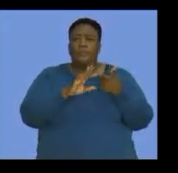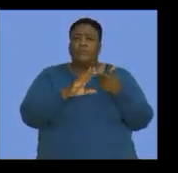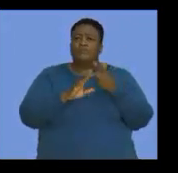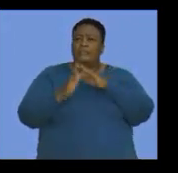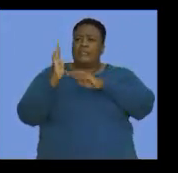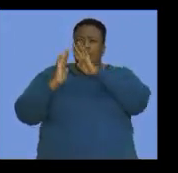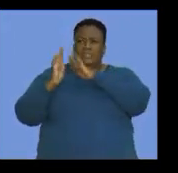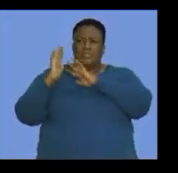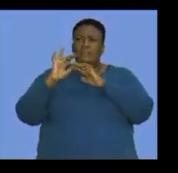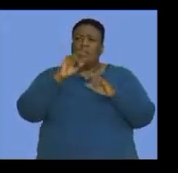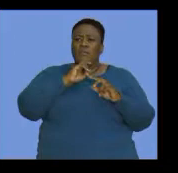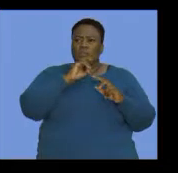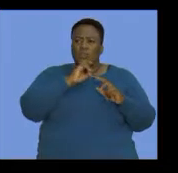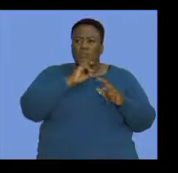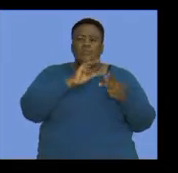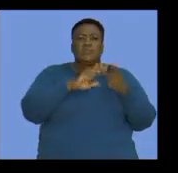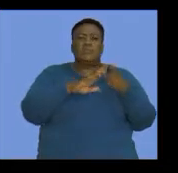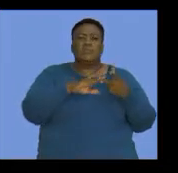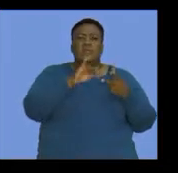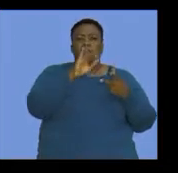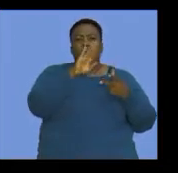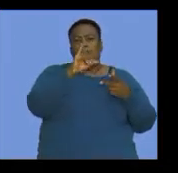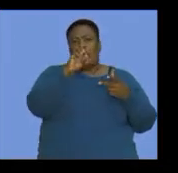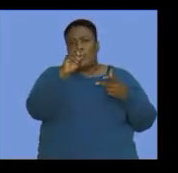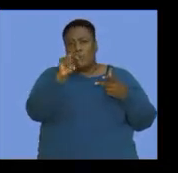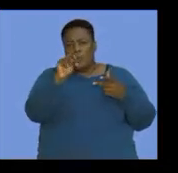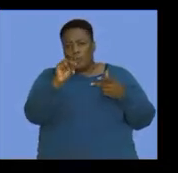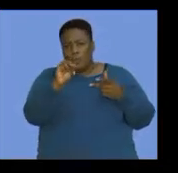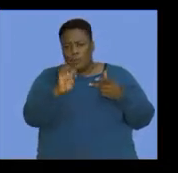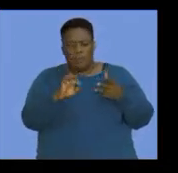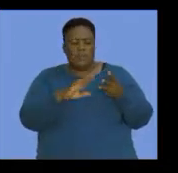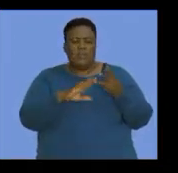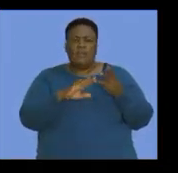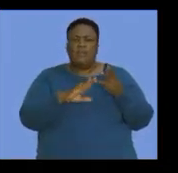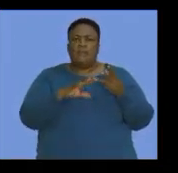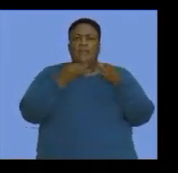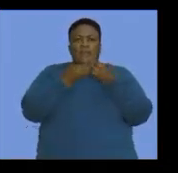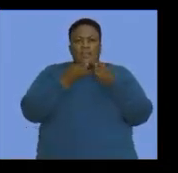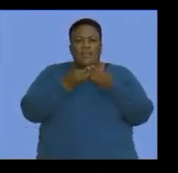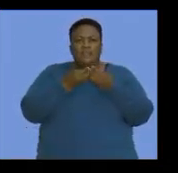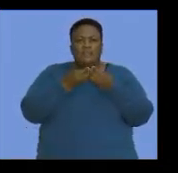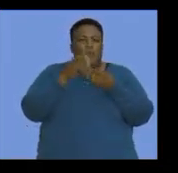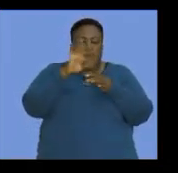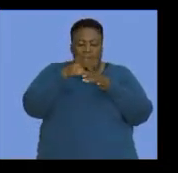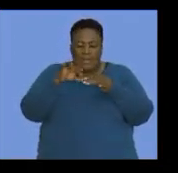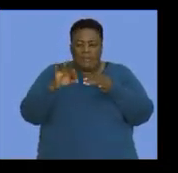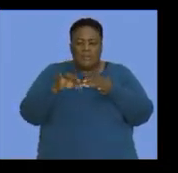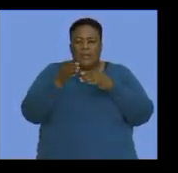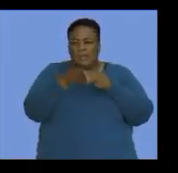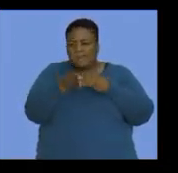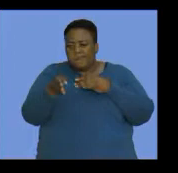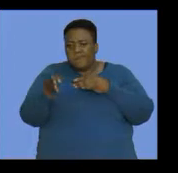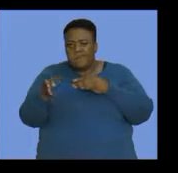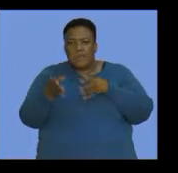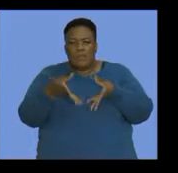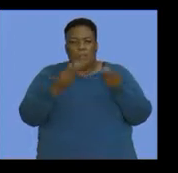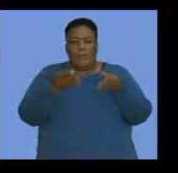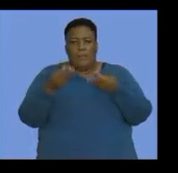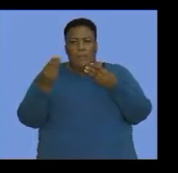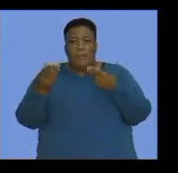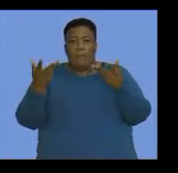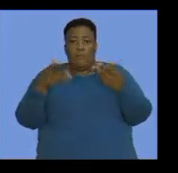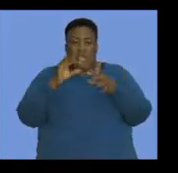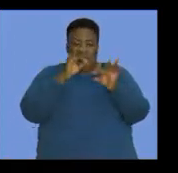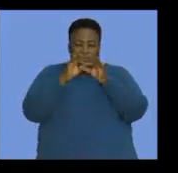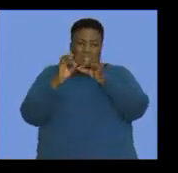indigenous, which we will use during this lesson, so plants that are naturally found in a country. We also will discuss the impact of